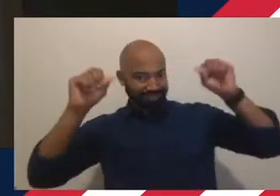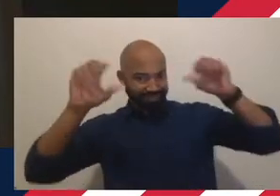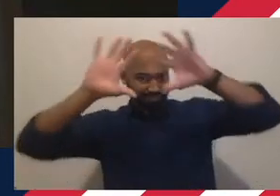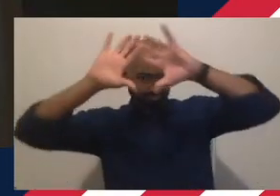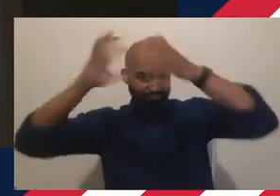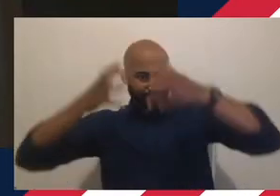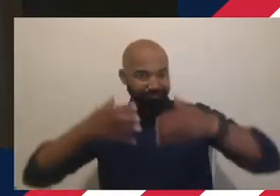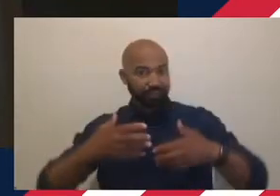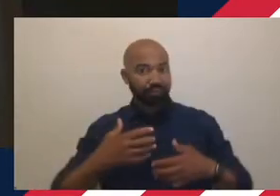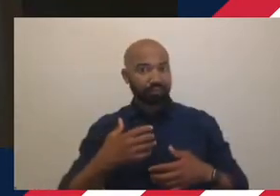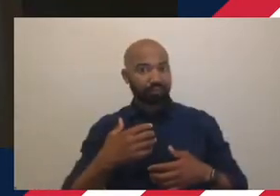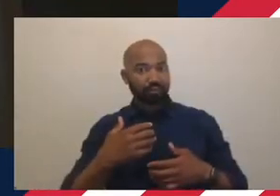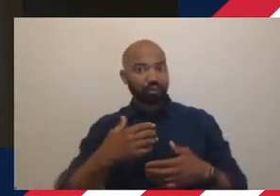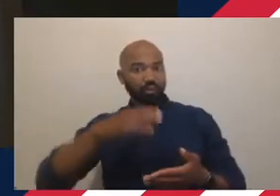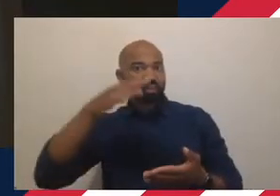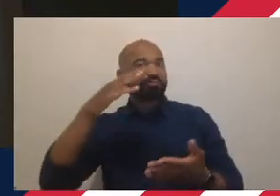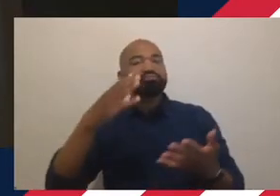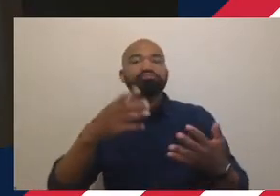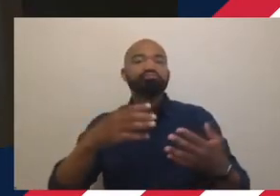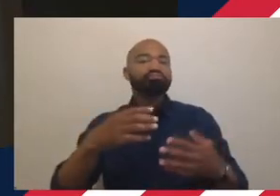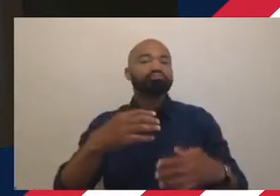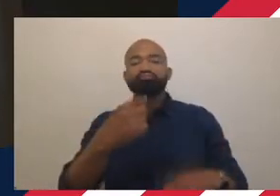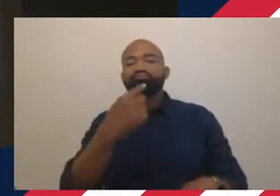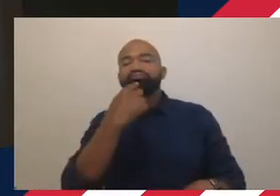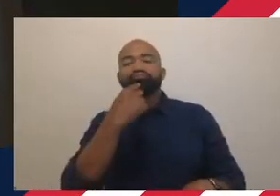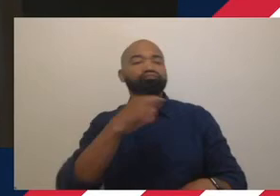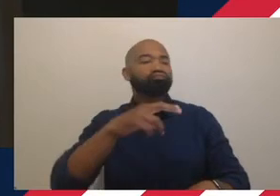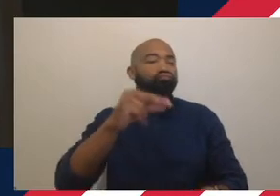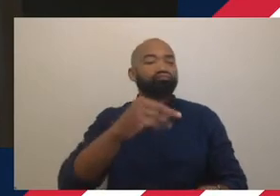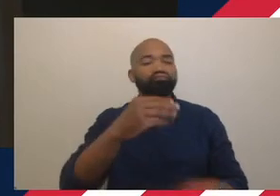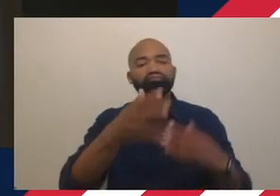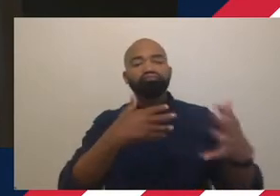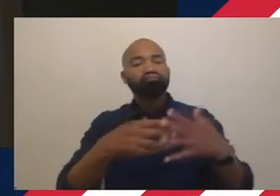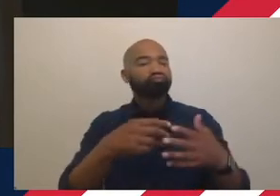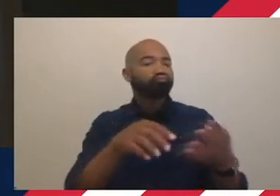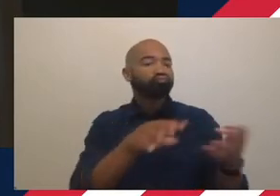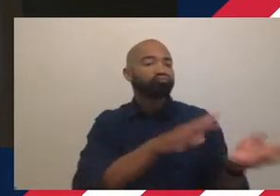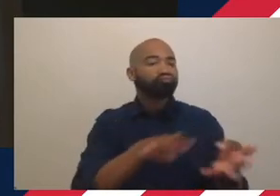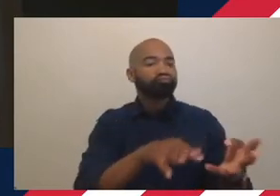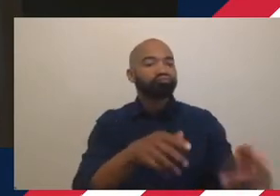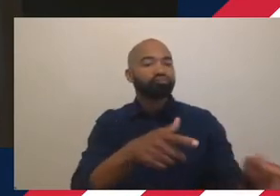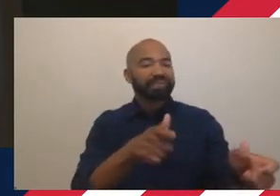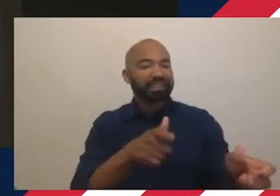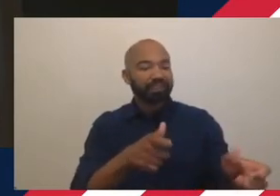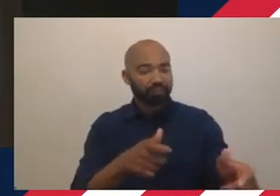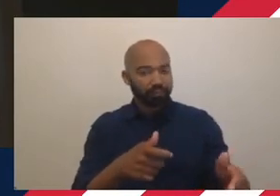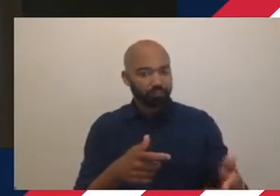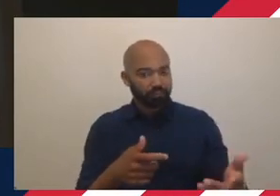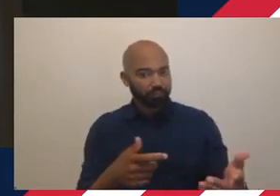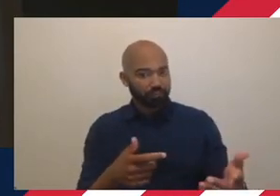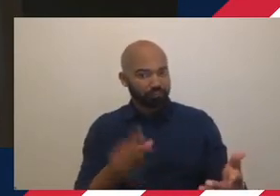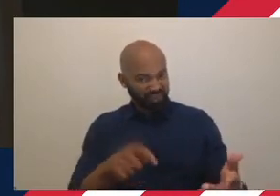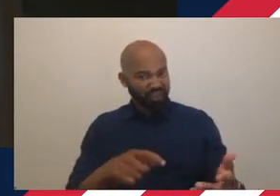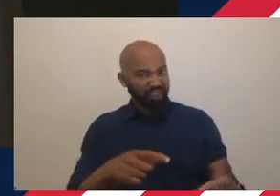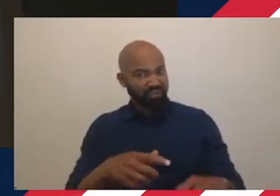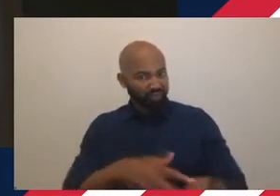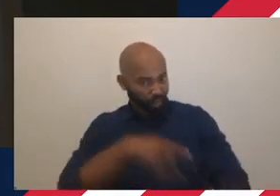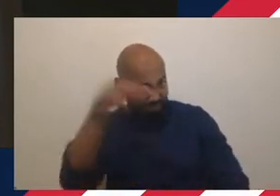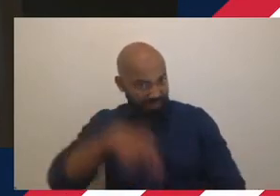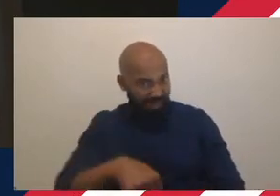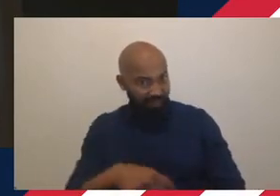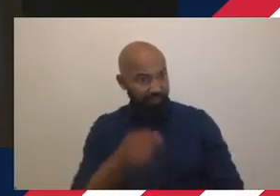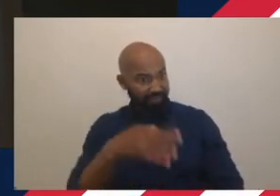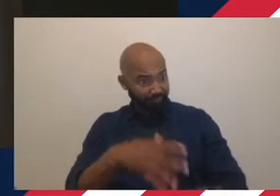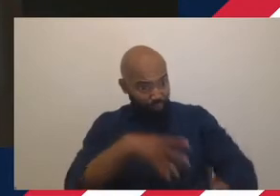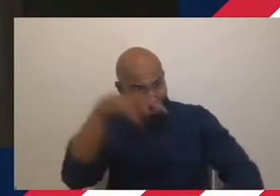even faster? And if we were to slow down line speeds, we'd be able to protect